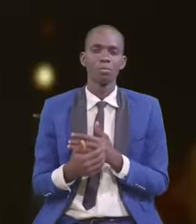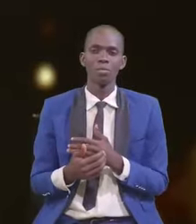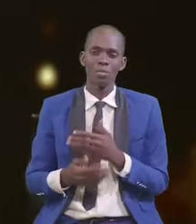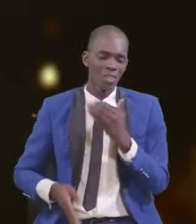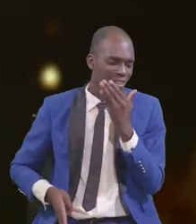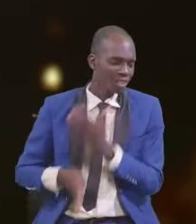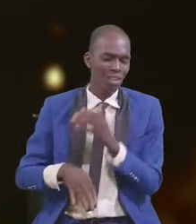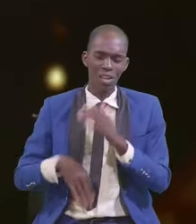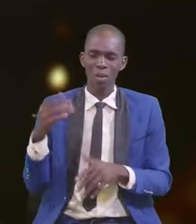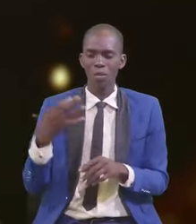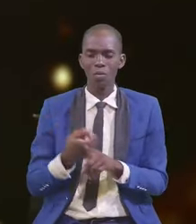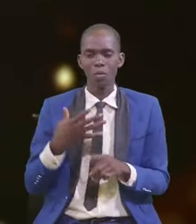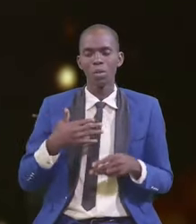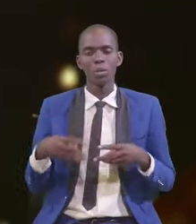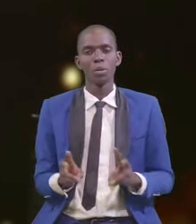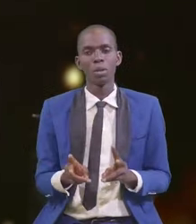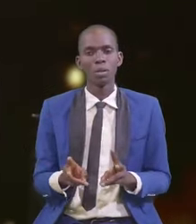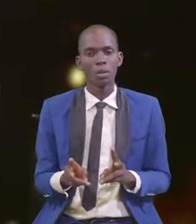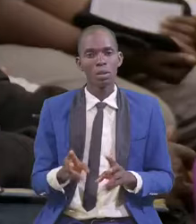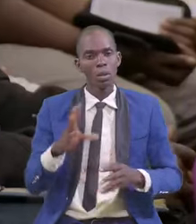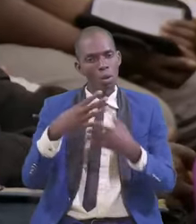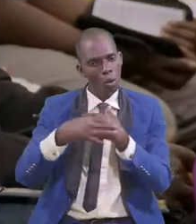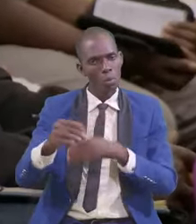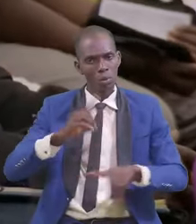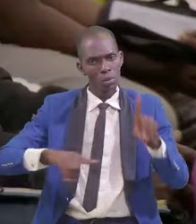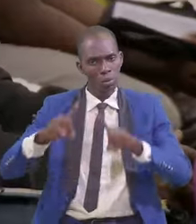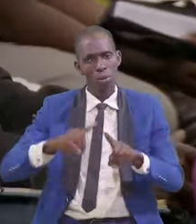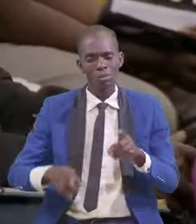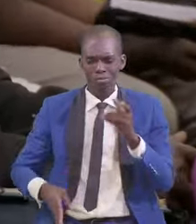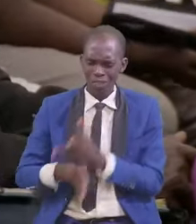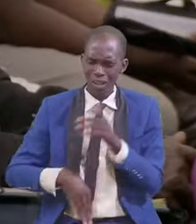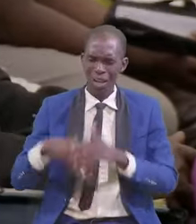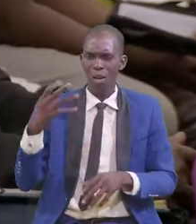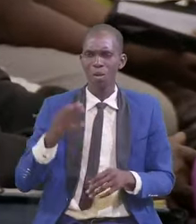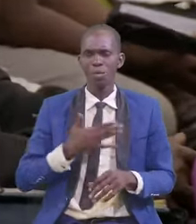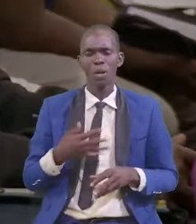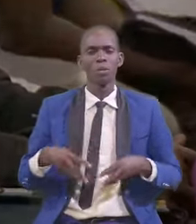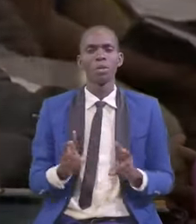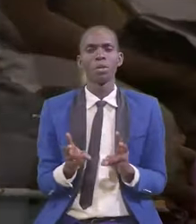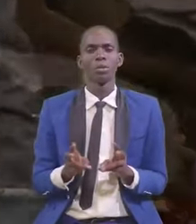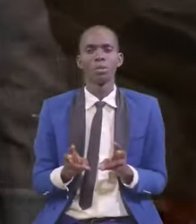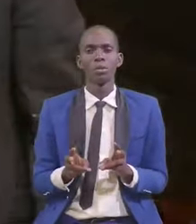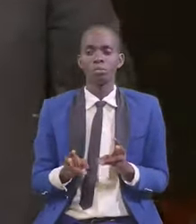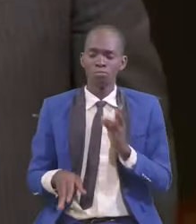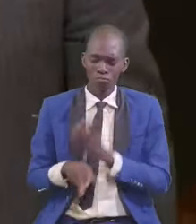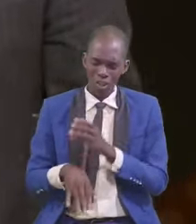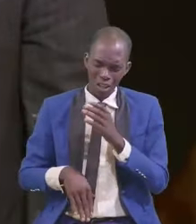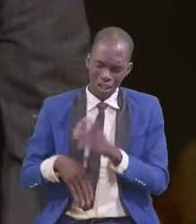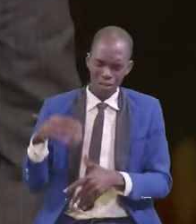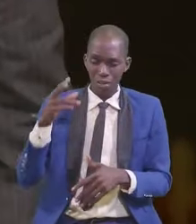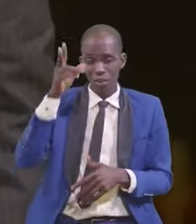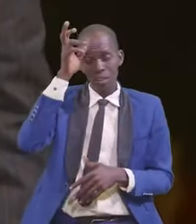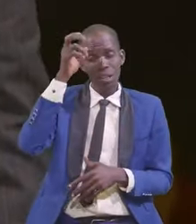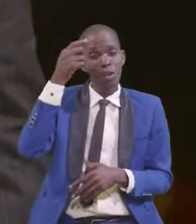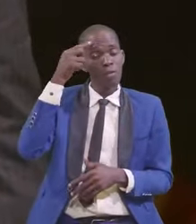out of my way I thought you'll say that get the hands Satan for it